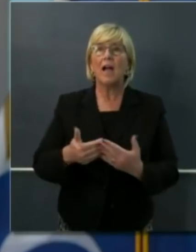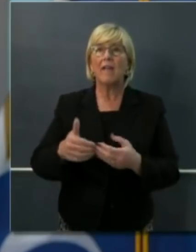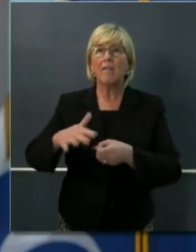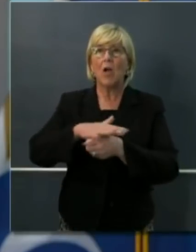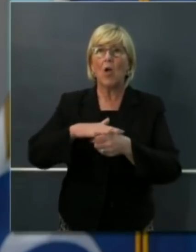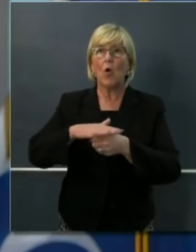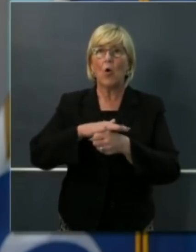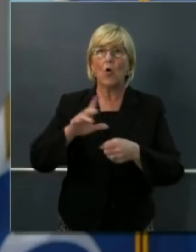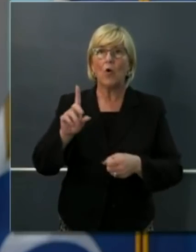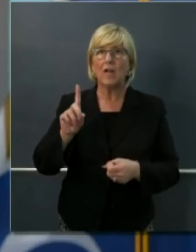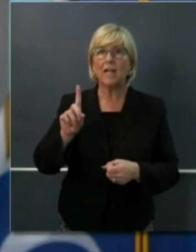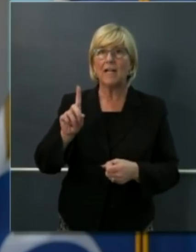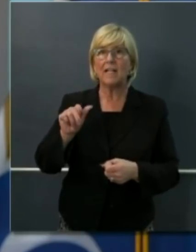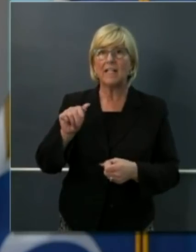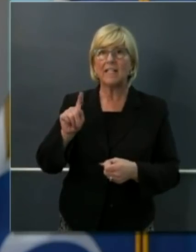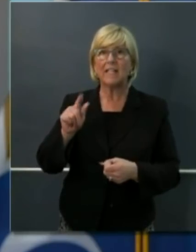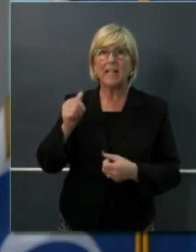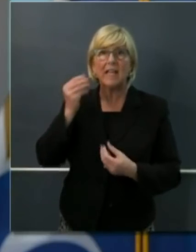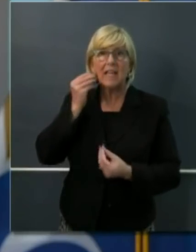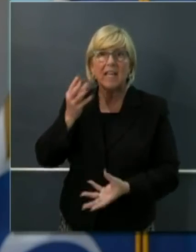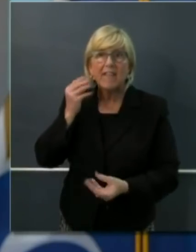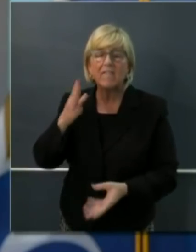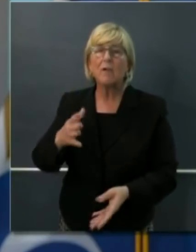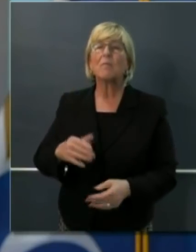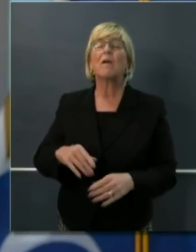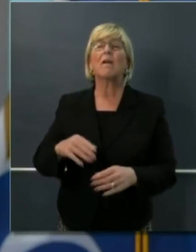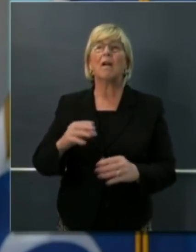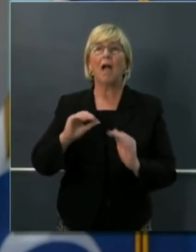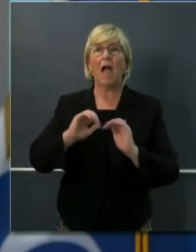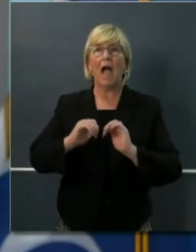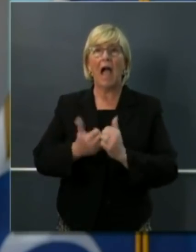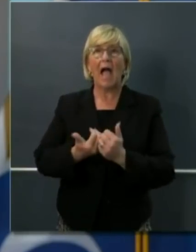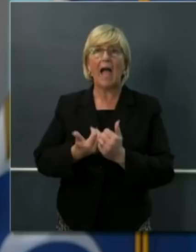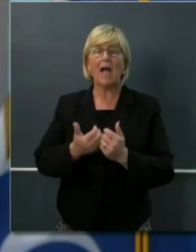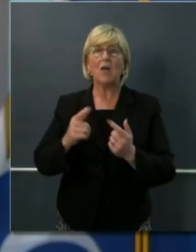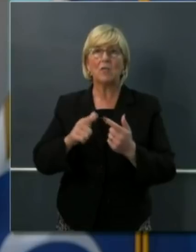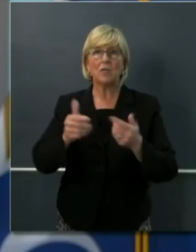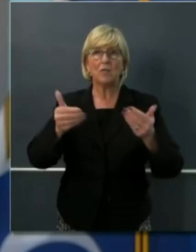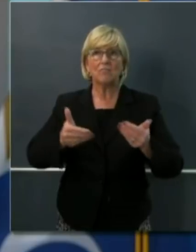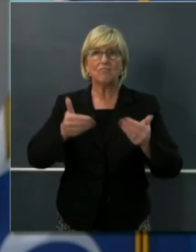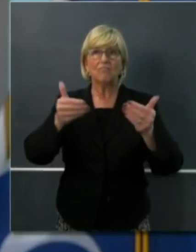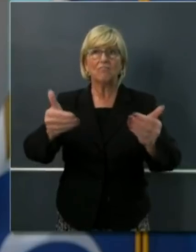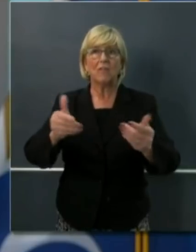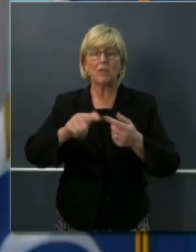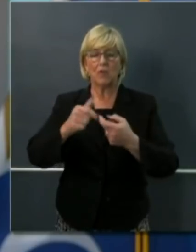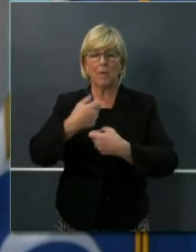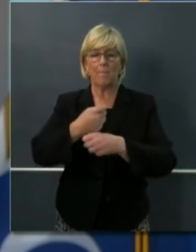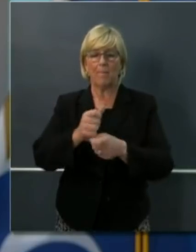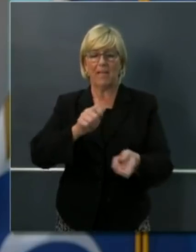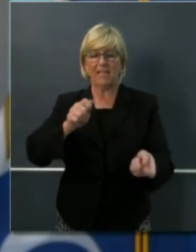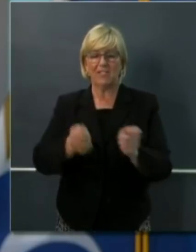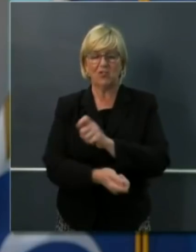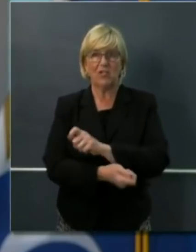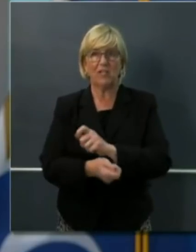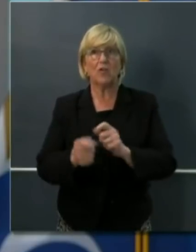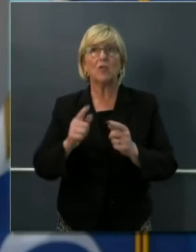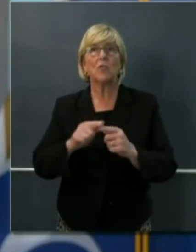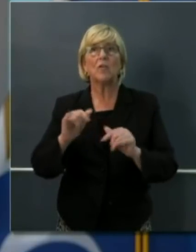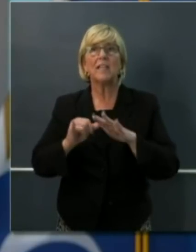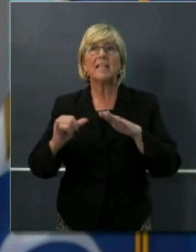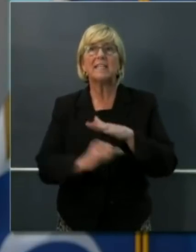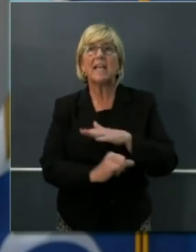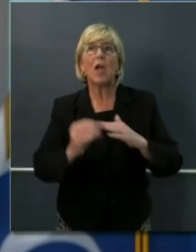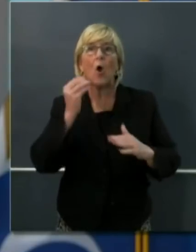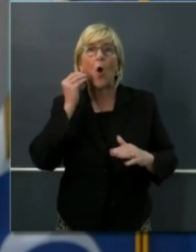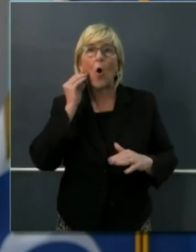data, all the local thoughts on how we build forward and modify the stay-at-home order. We have